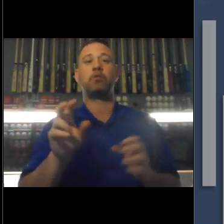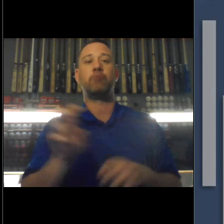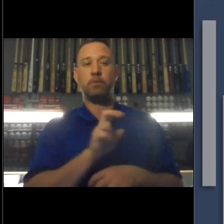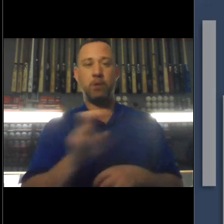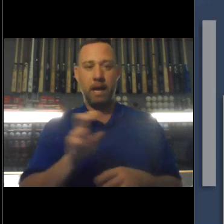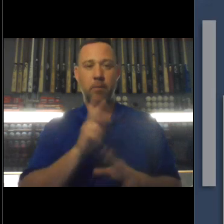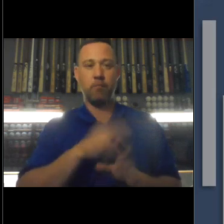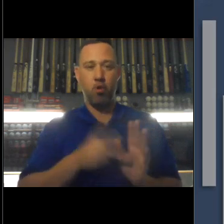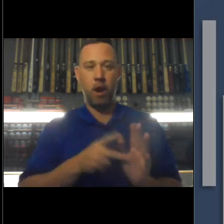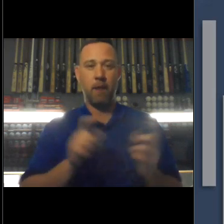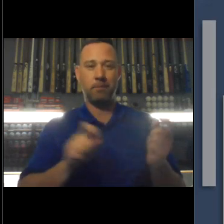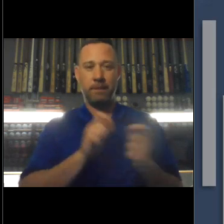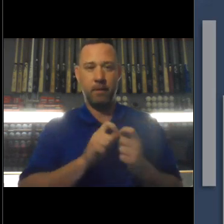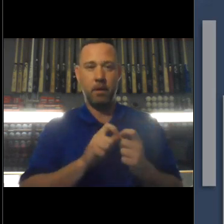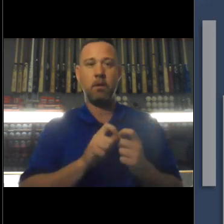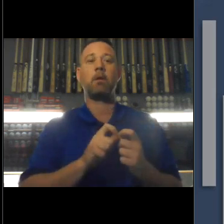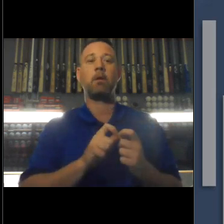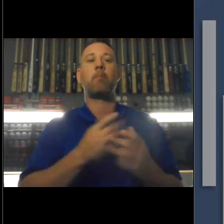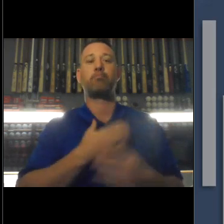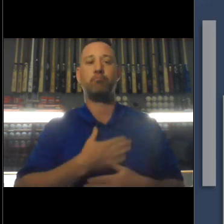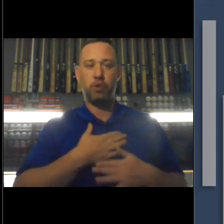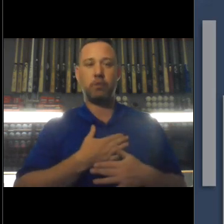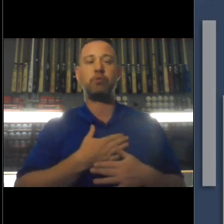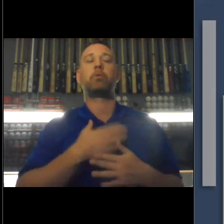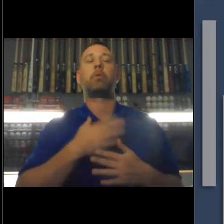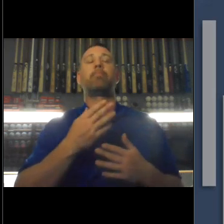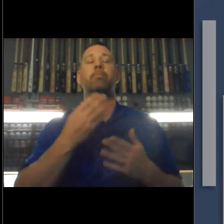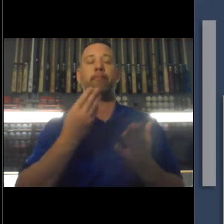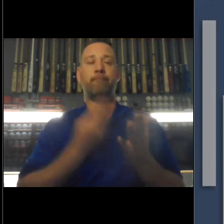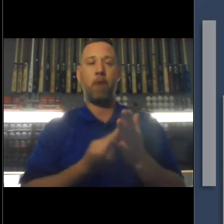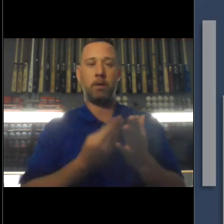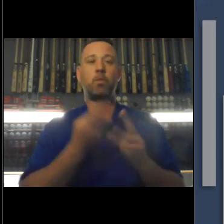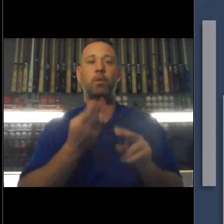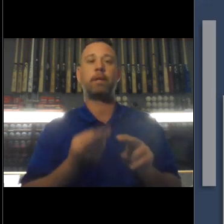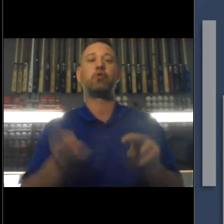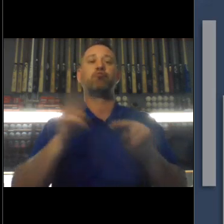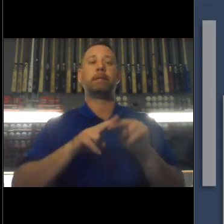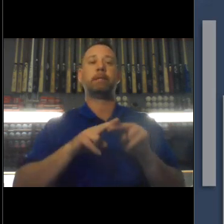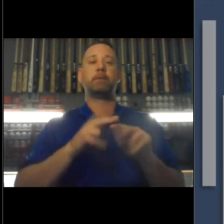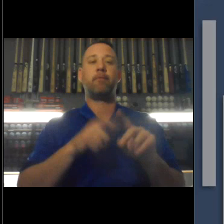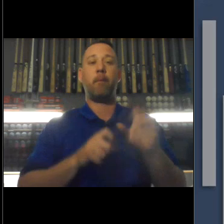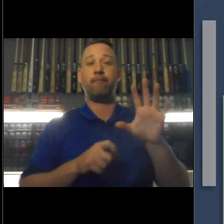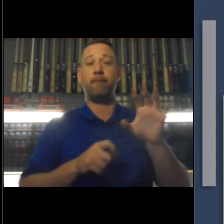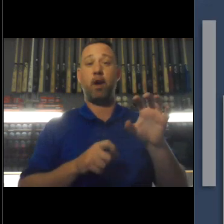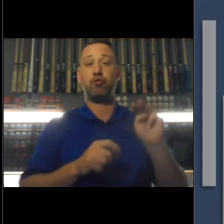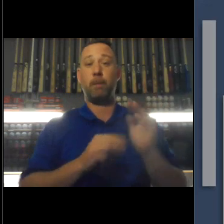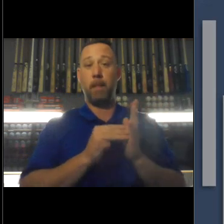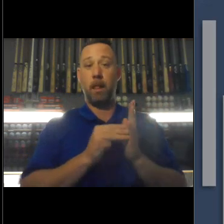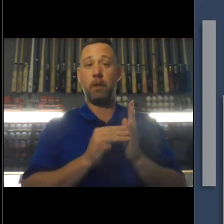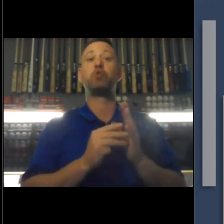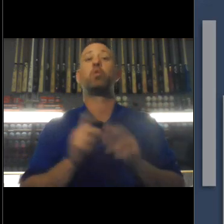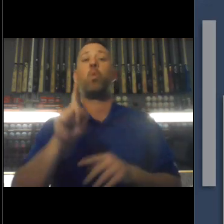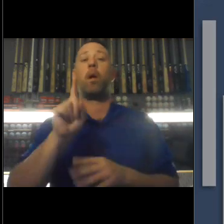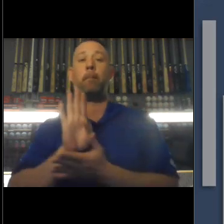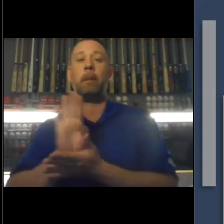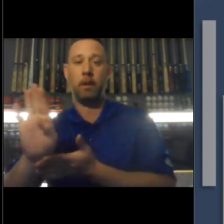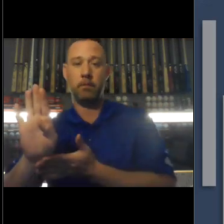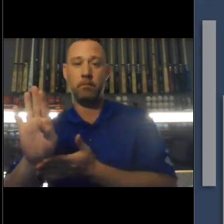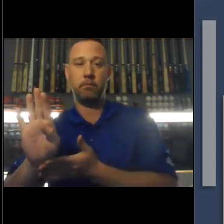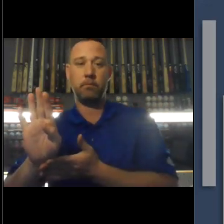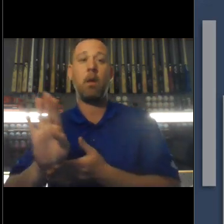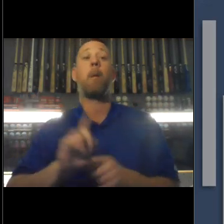specifically, expressing appreciation that the proposed funding was increased from $500 million to $1 billion,